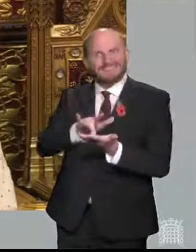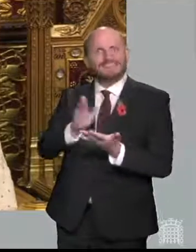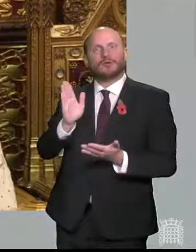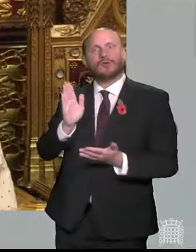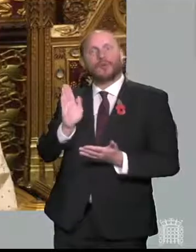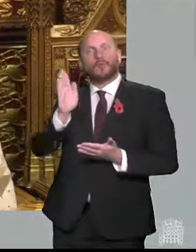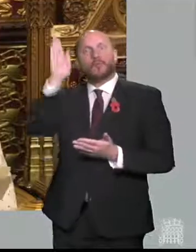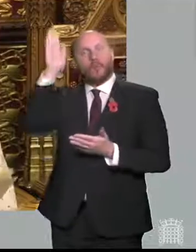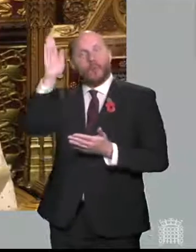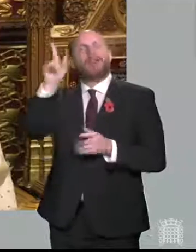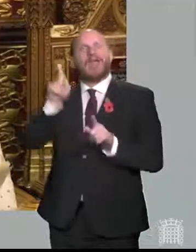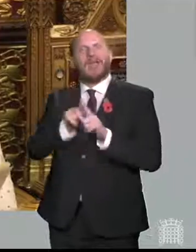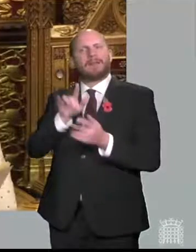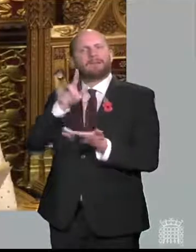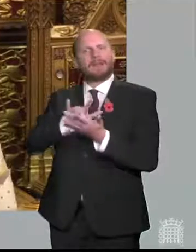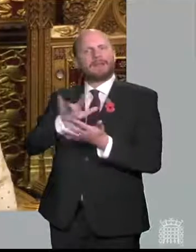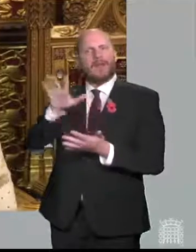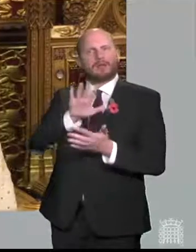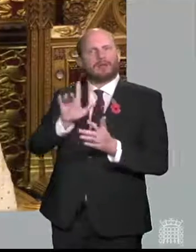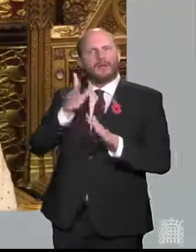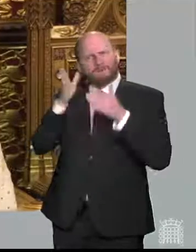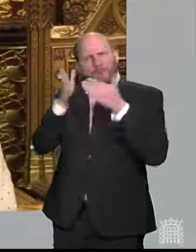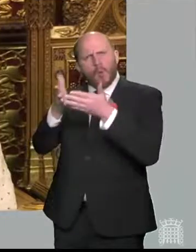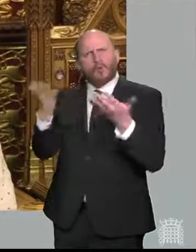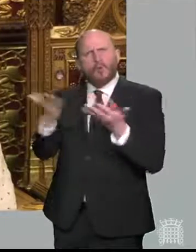that people make most often.